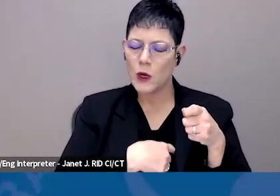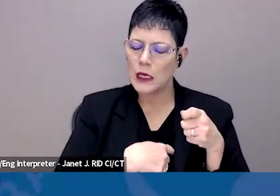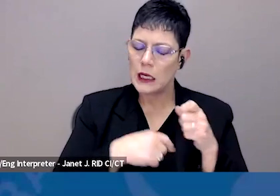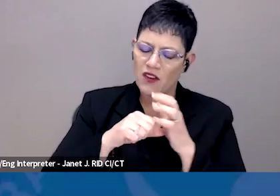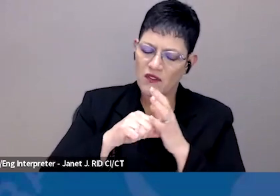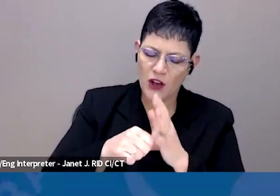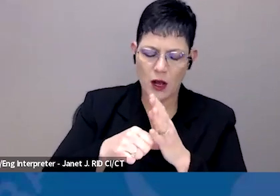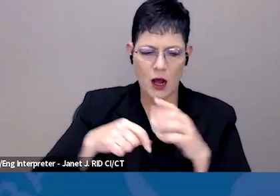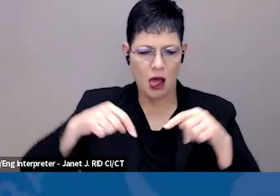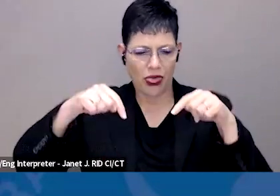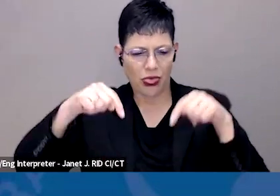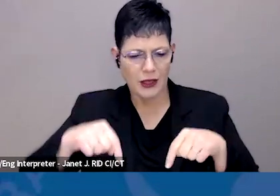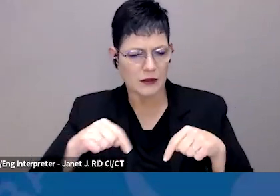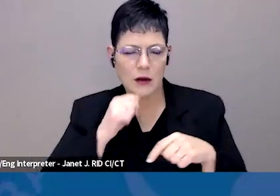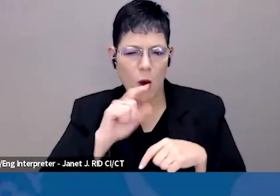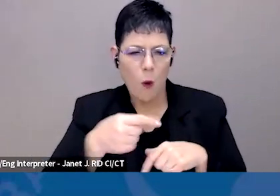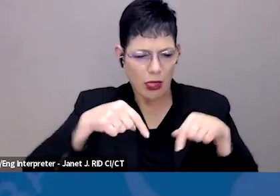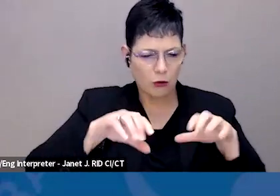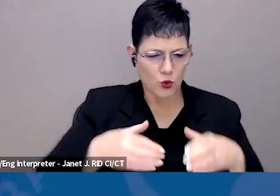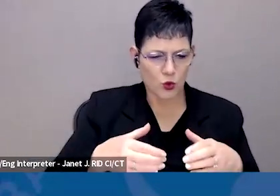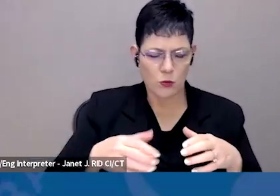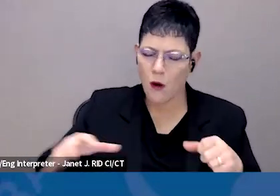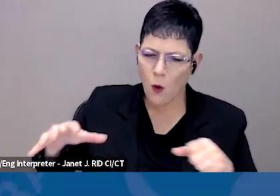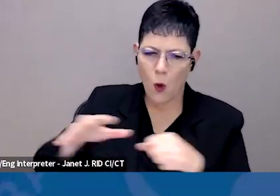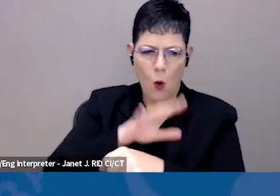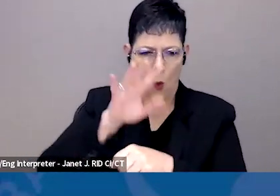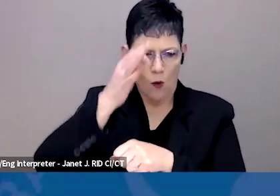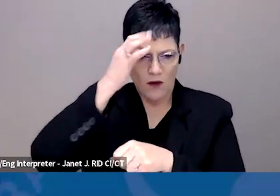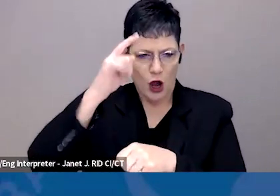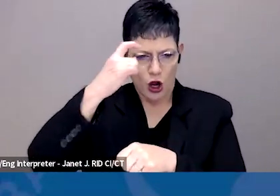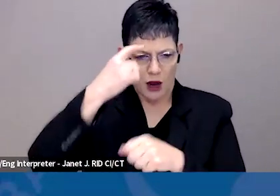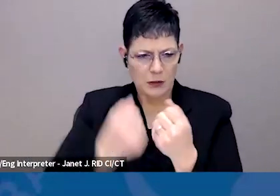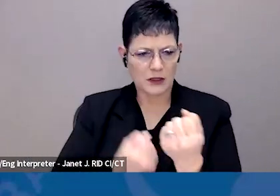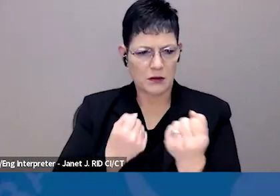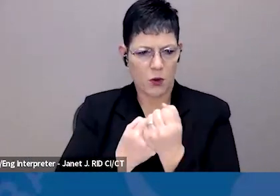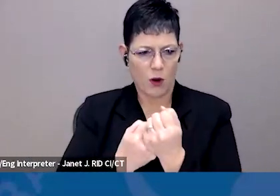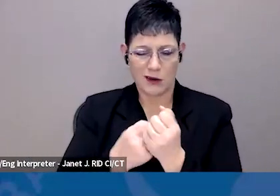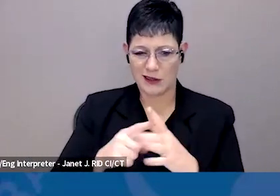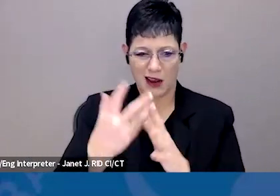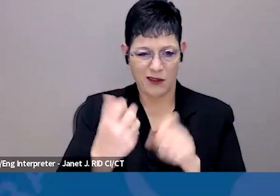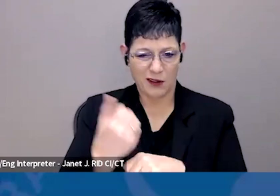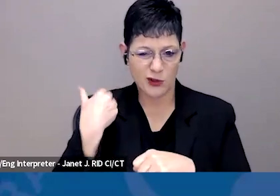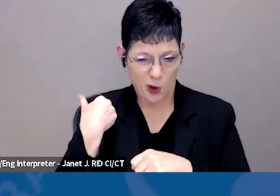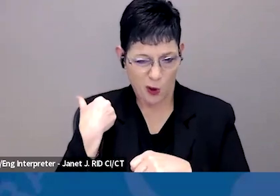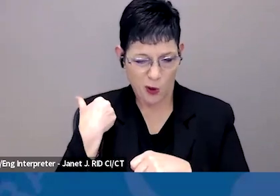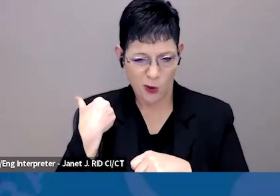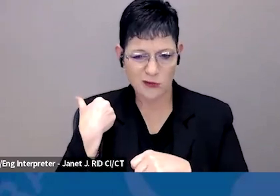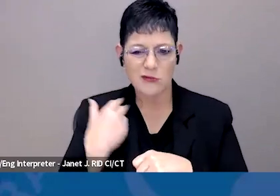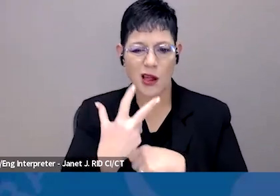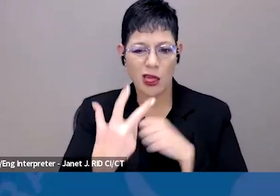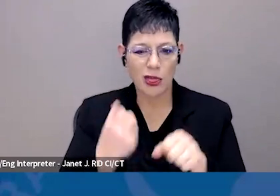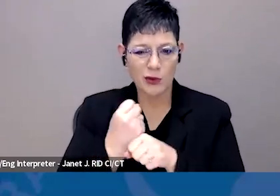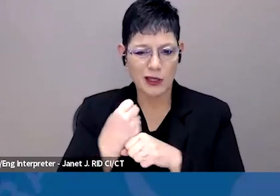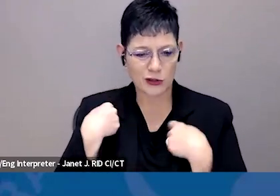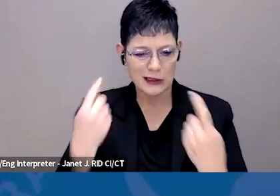support has been across the entire federal government. It's been 5 years since we began this journey, and almost 3 years since the RAISE and